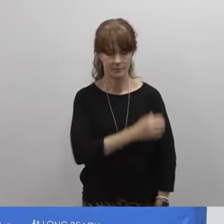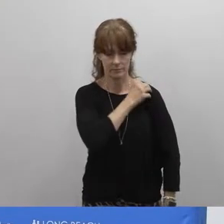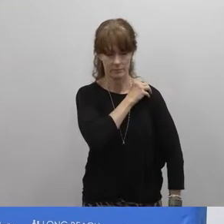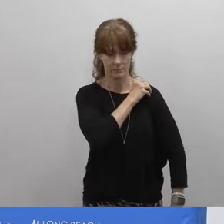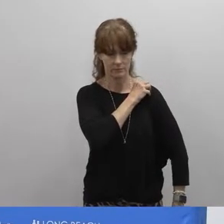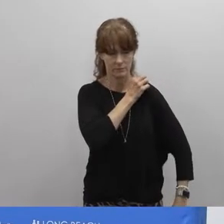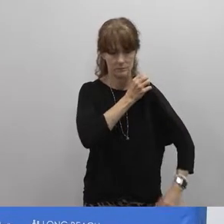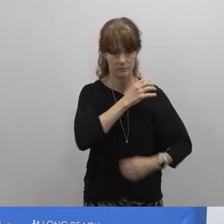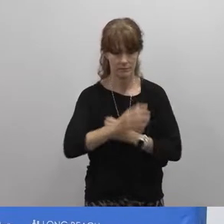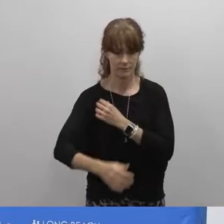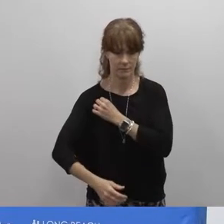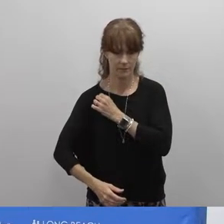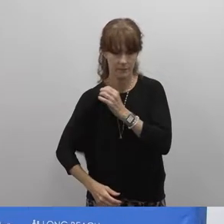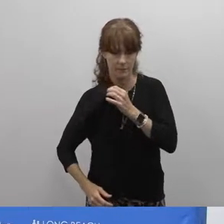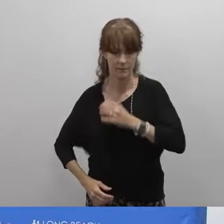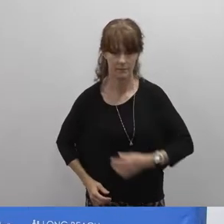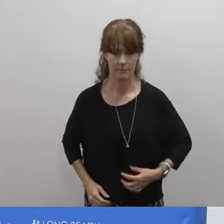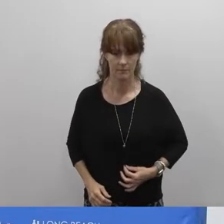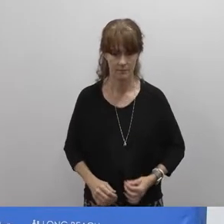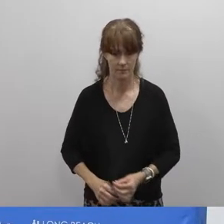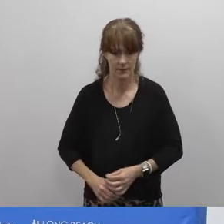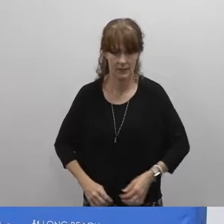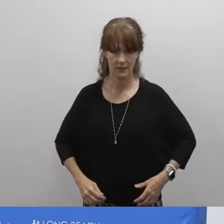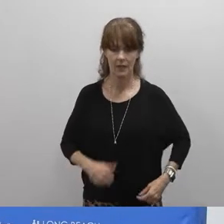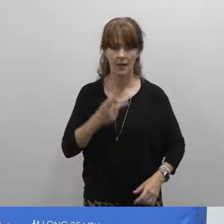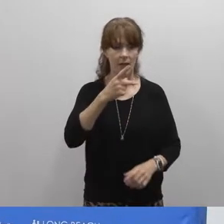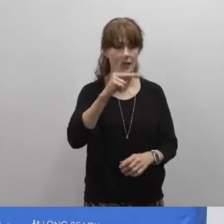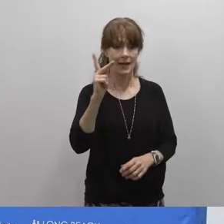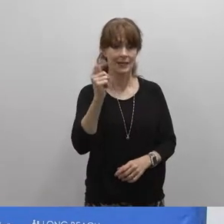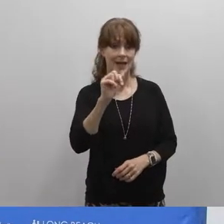And was it Karen or Carol? Karen. Karen and Pamela.